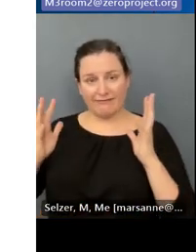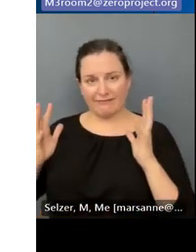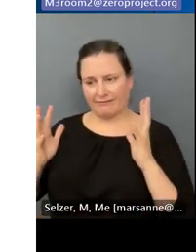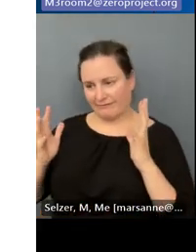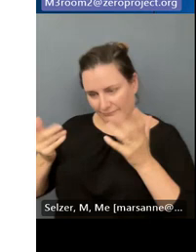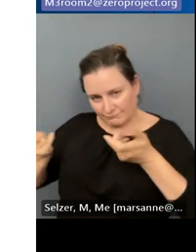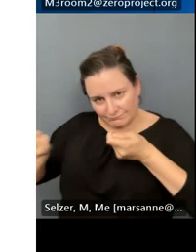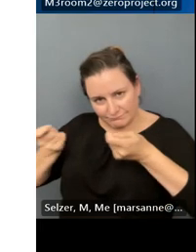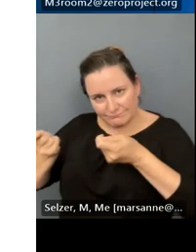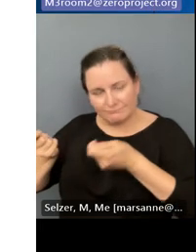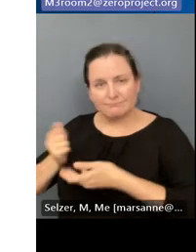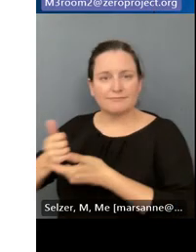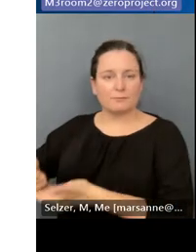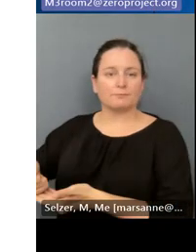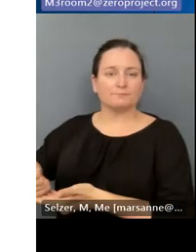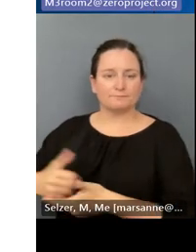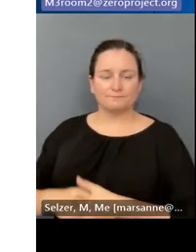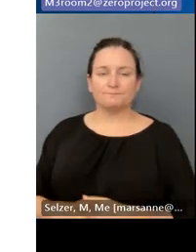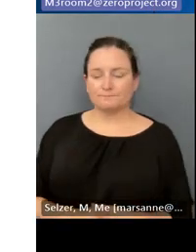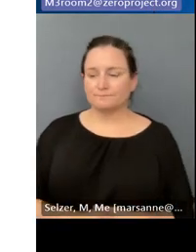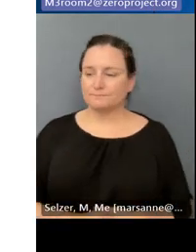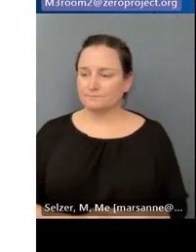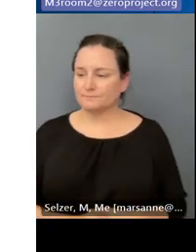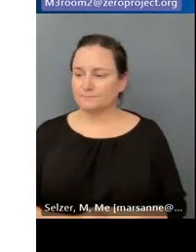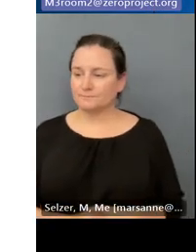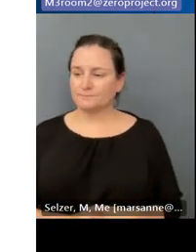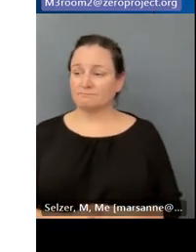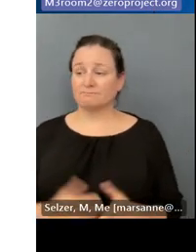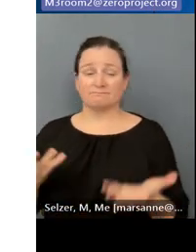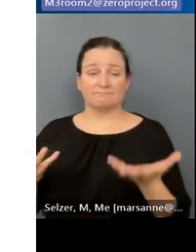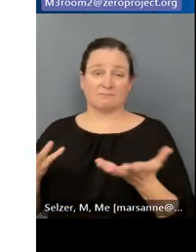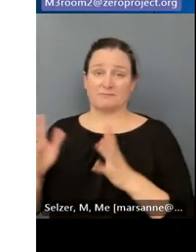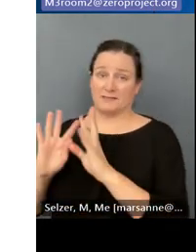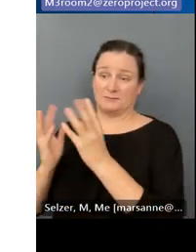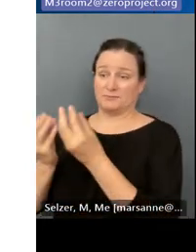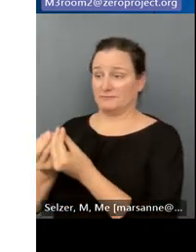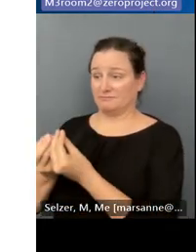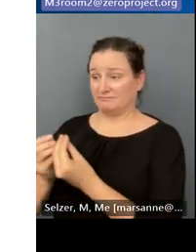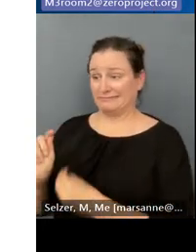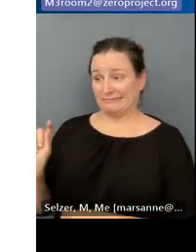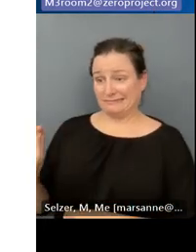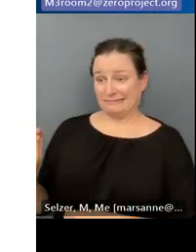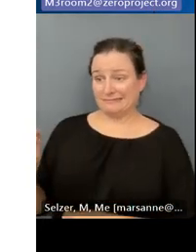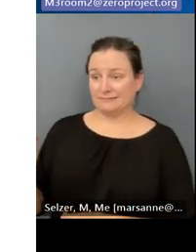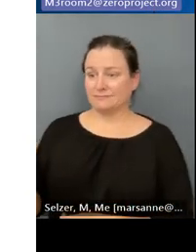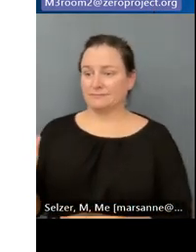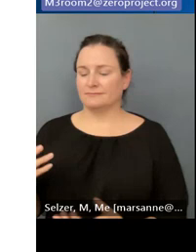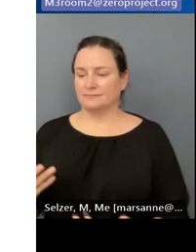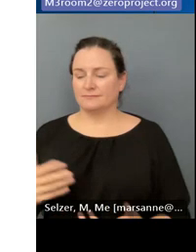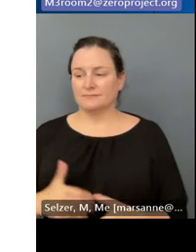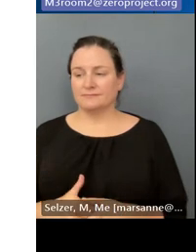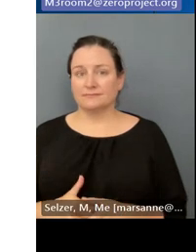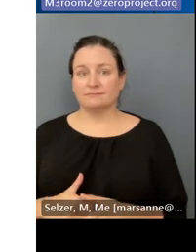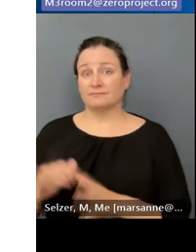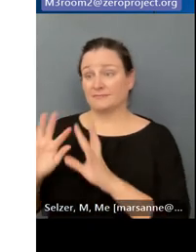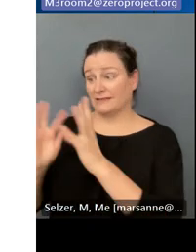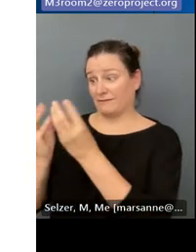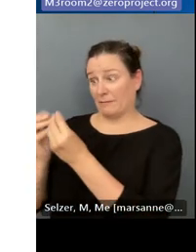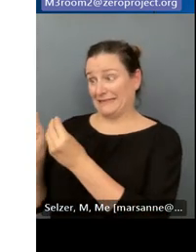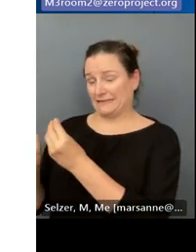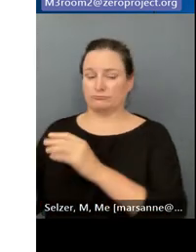with disability. It's not good in Brazil because they finish the elementary school, for example,